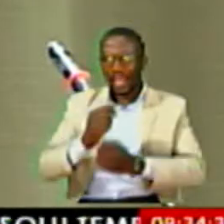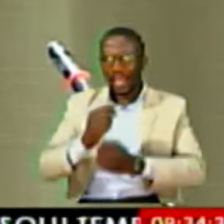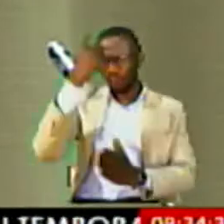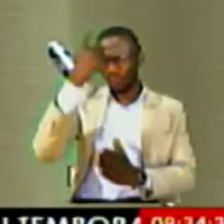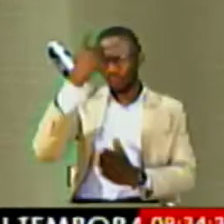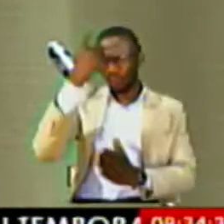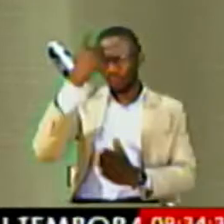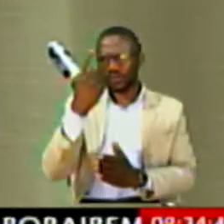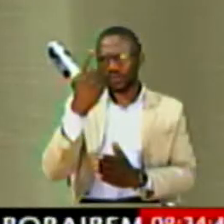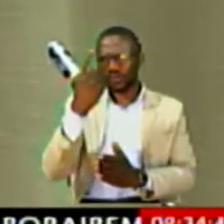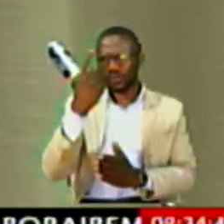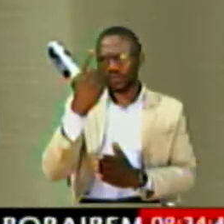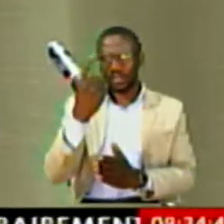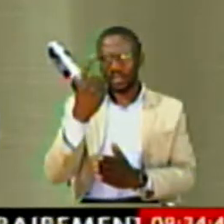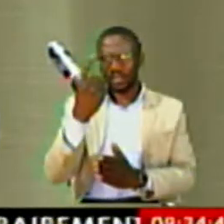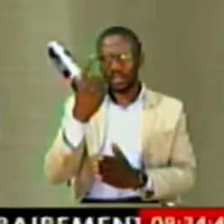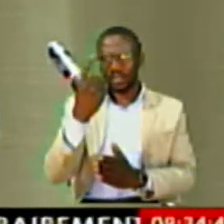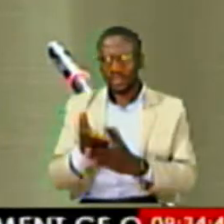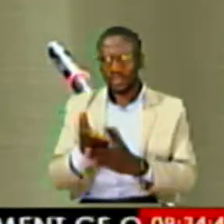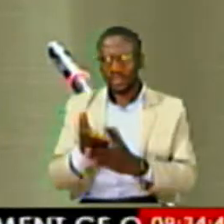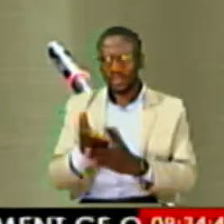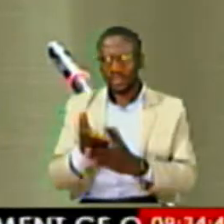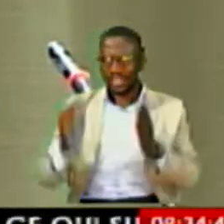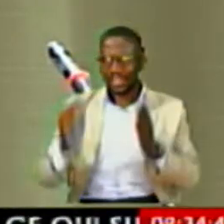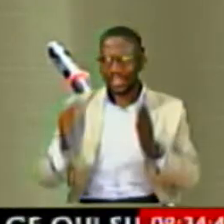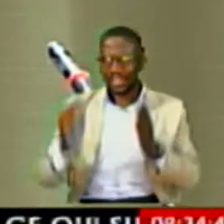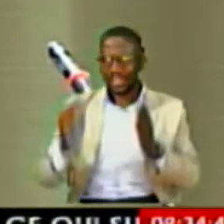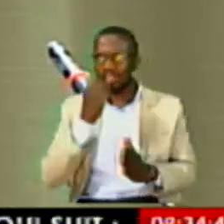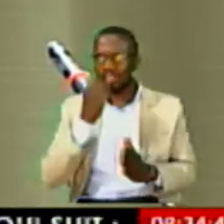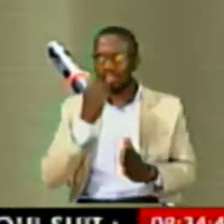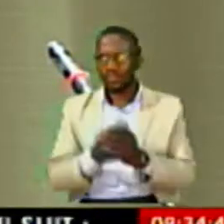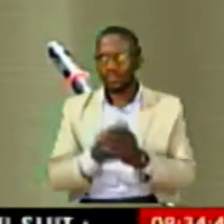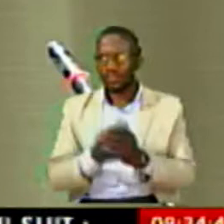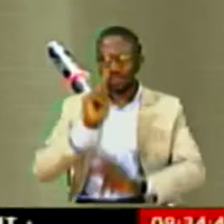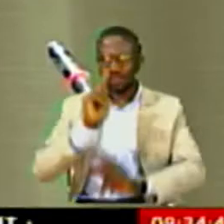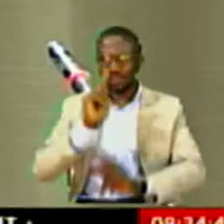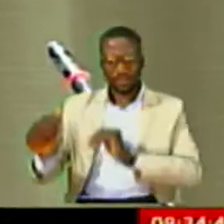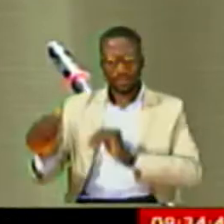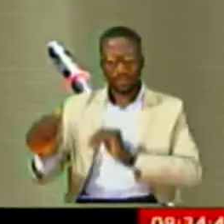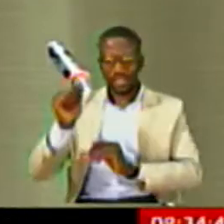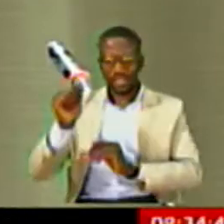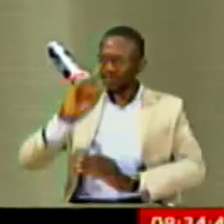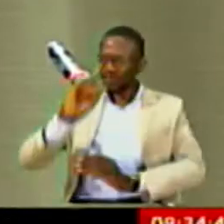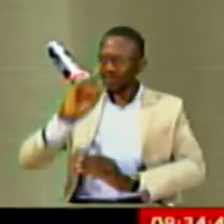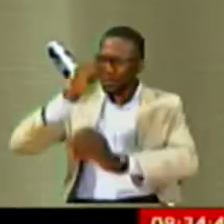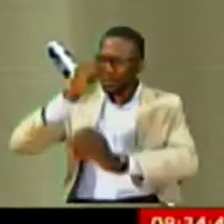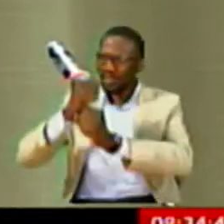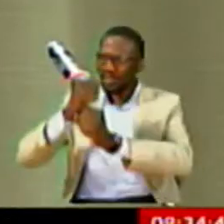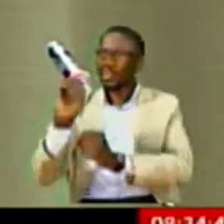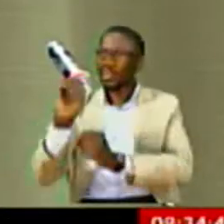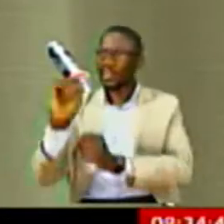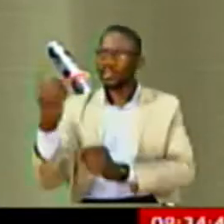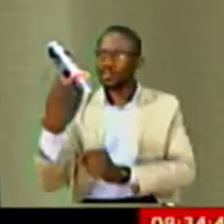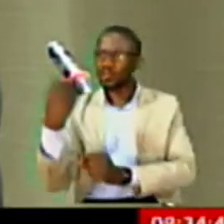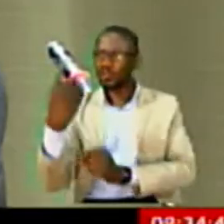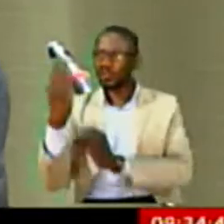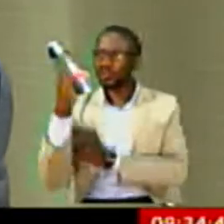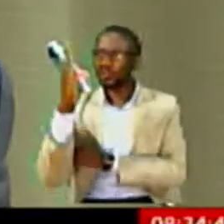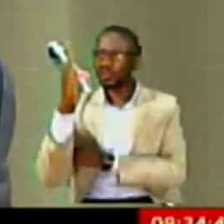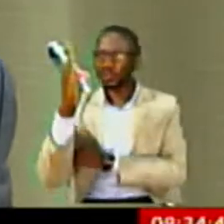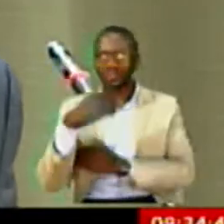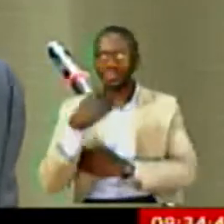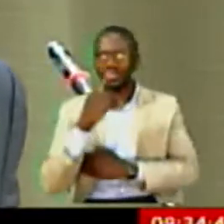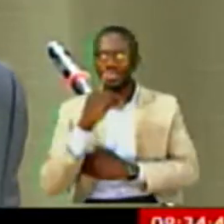all. Ils ne croient pas dans un seul vrai Dieu. They don't believe in one only true God. Ils croient dans la